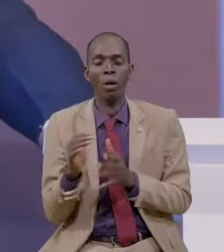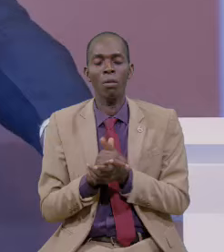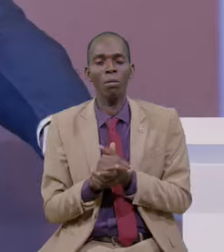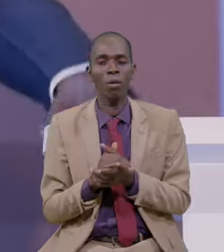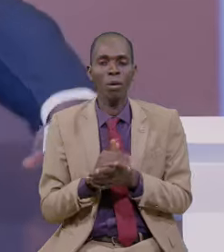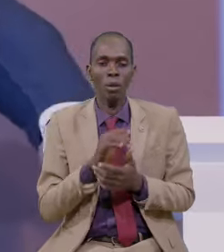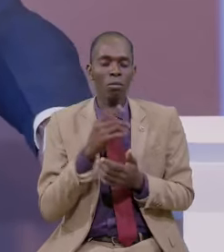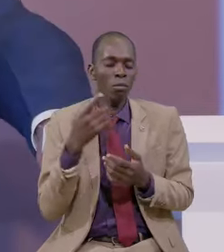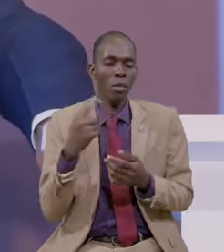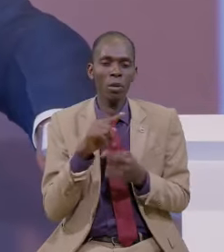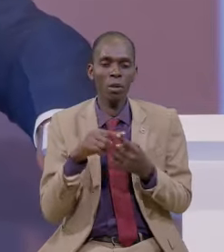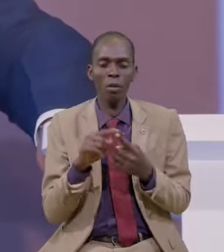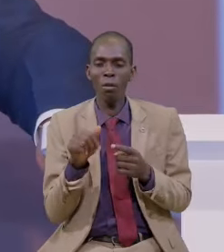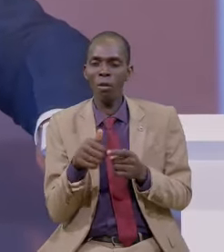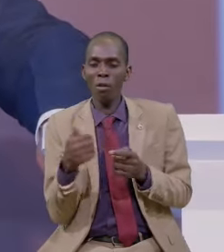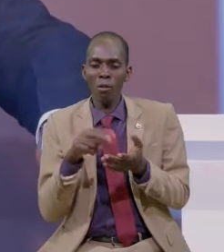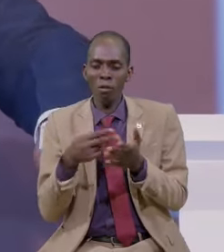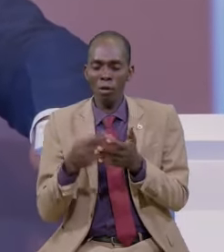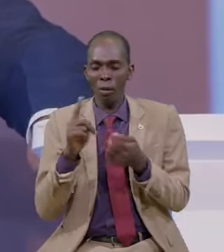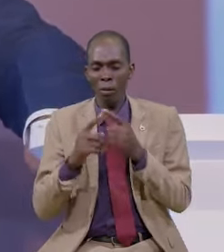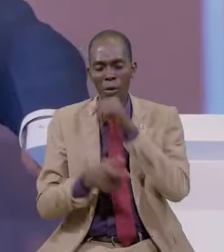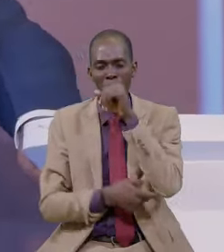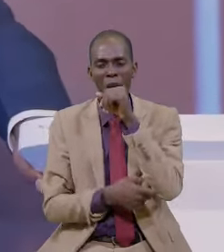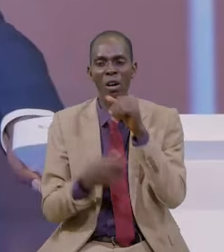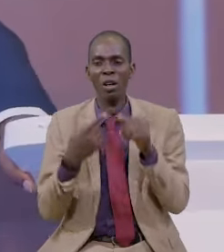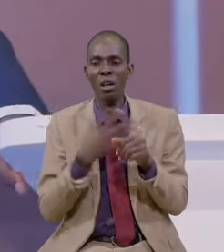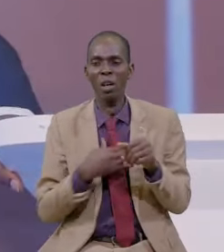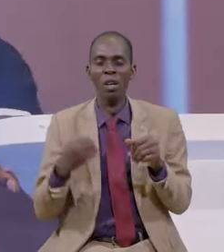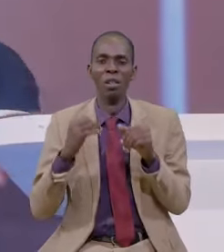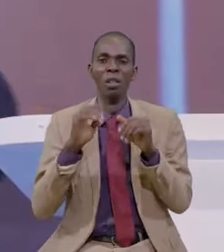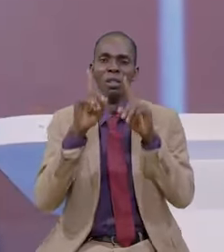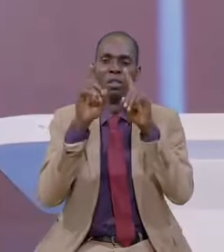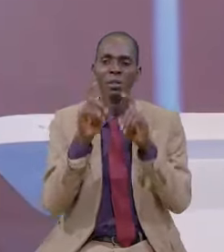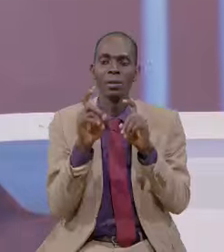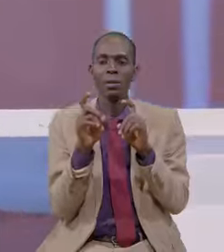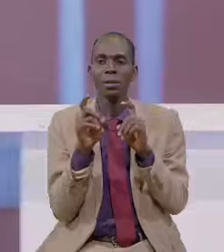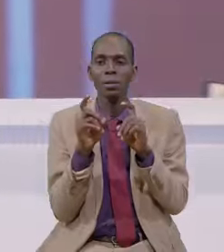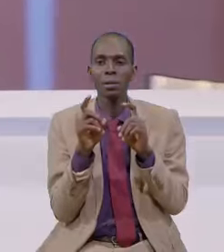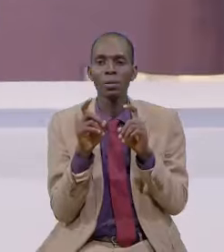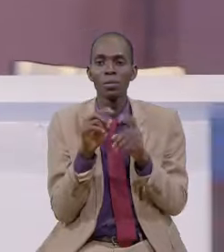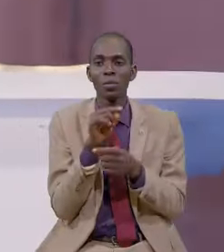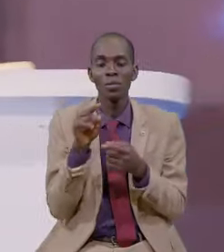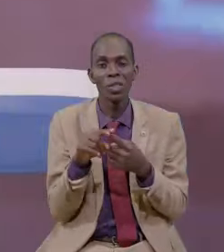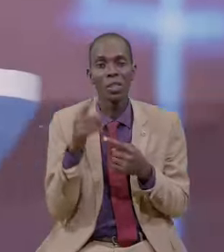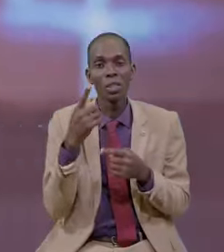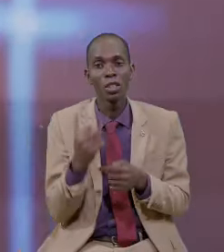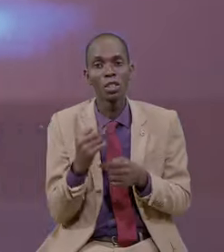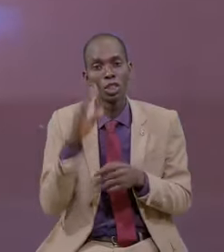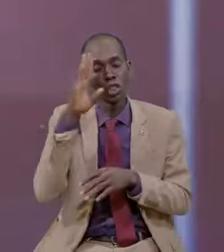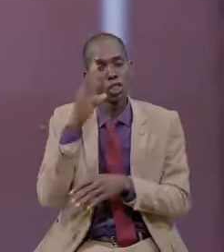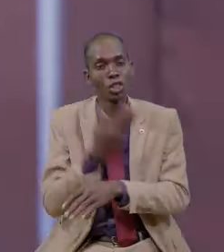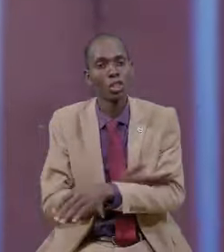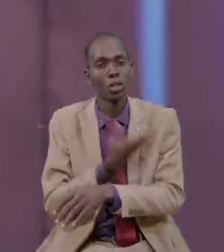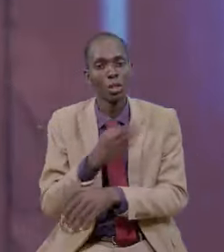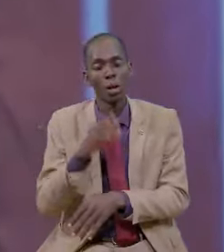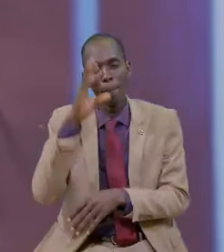and trial. The faith that makes you to stand. When the Son of Man cometh, shall